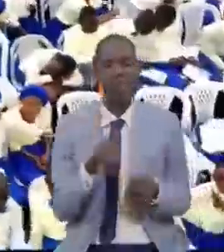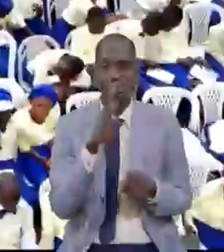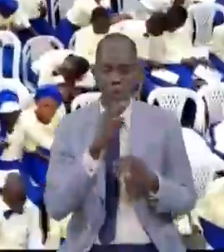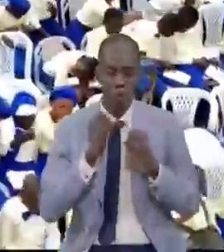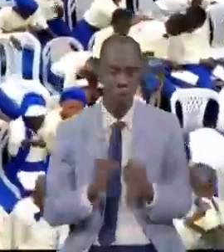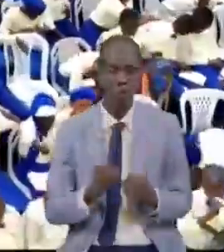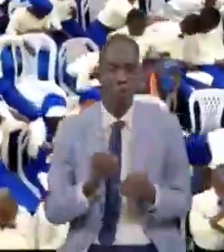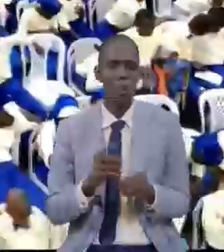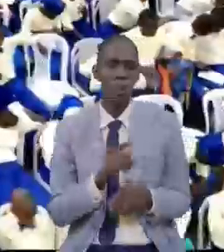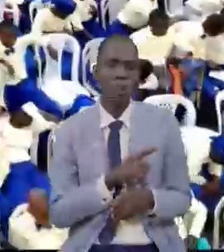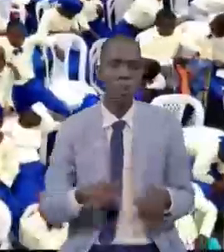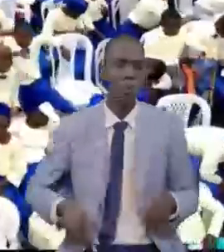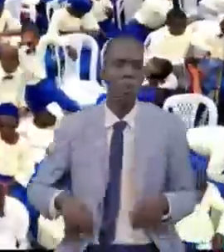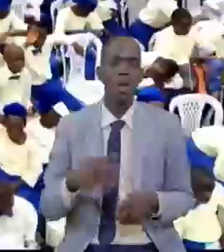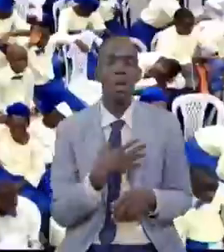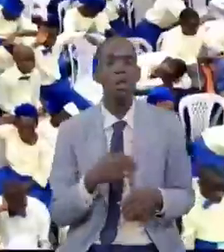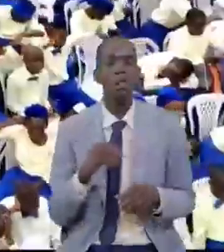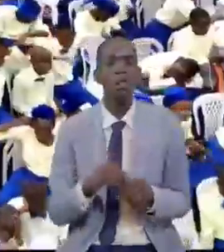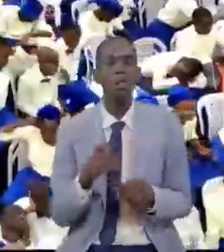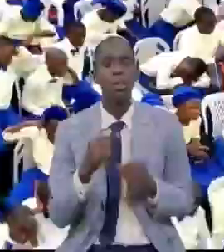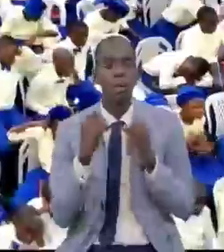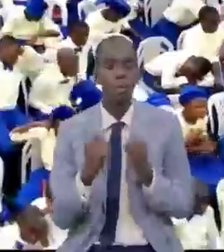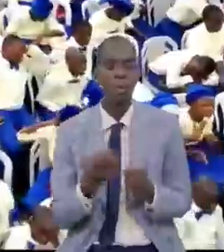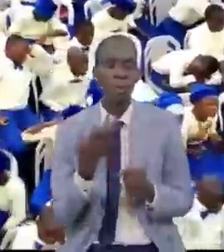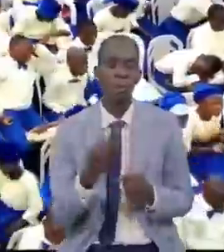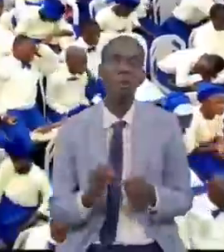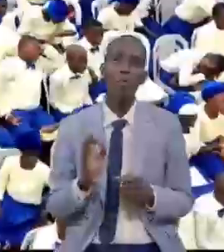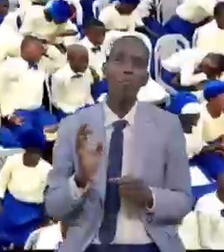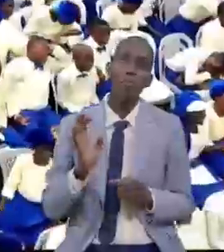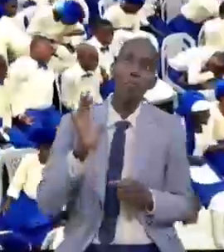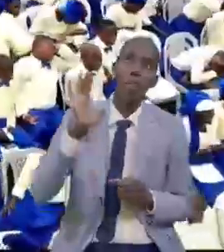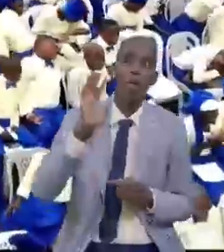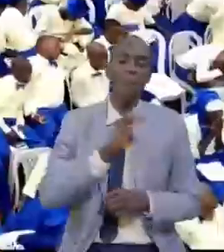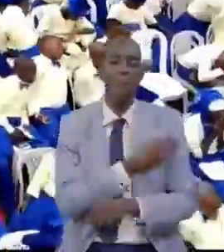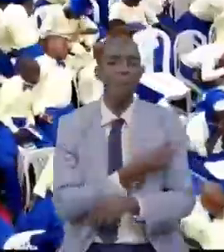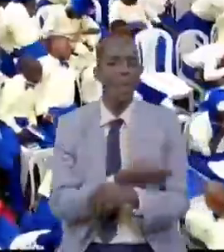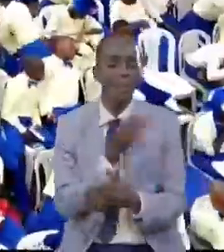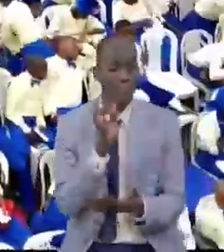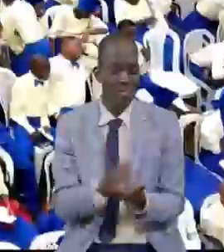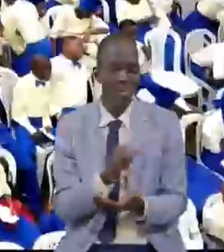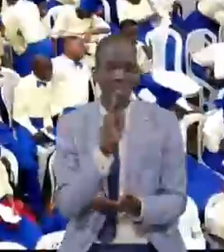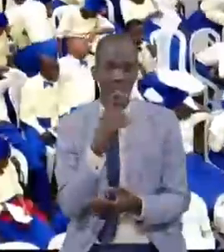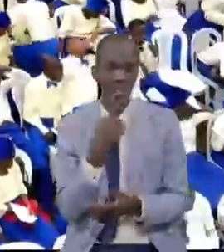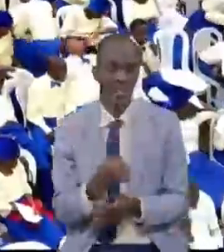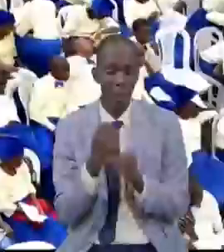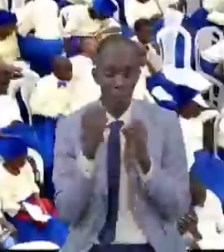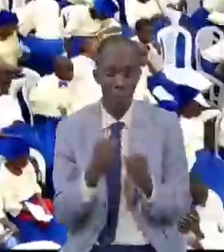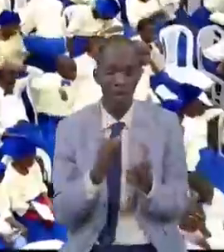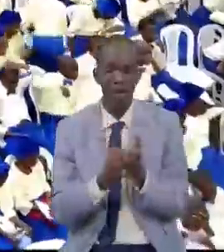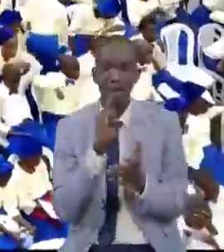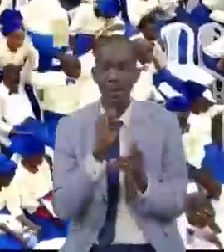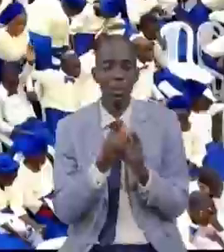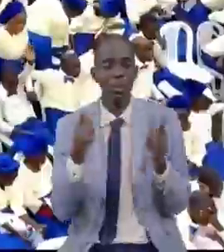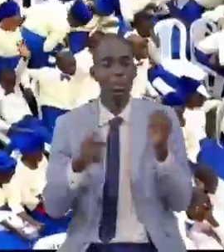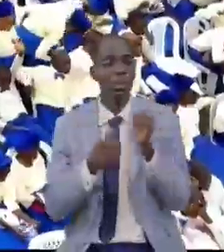power of his might. That's the power that is greater, that is higher, that's the